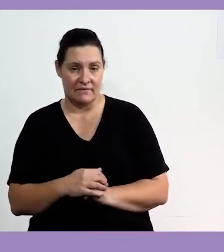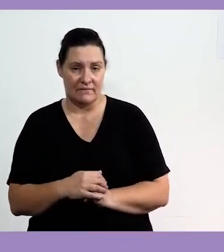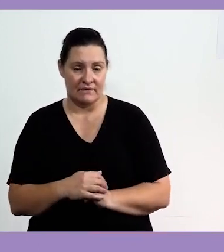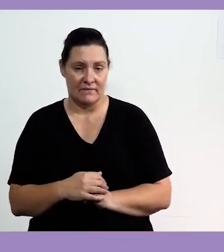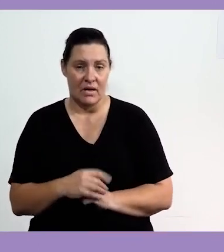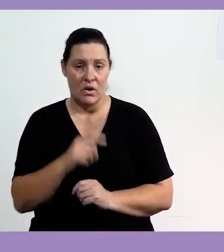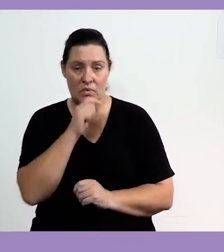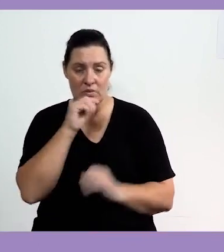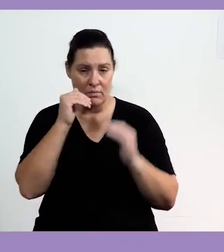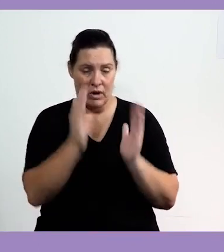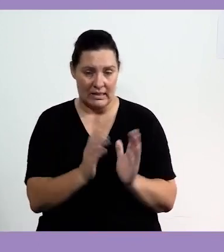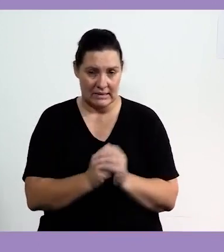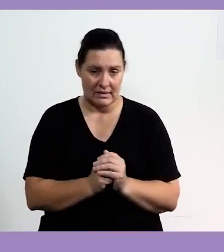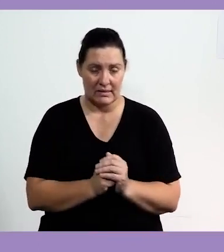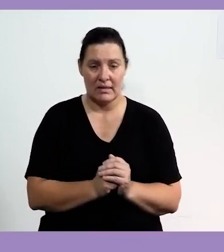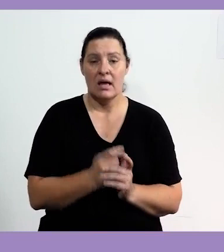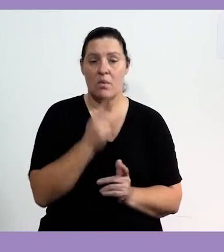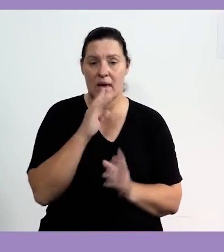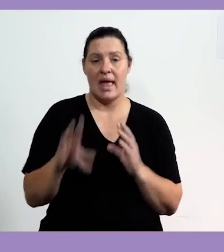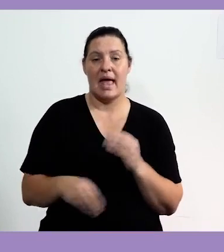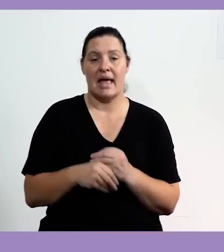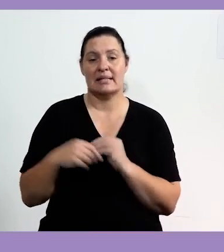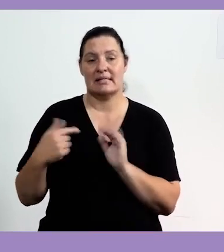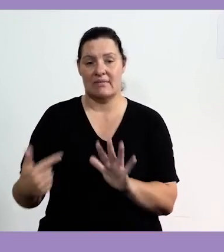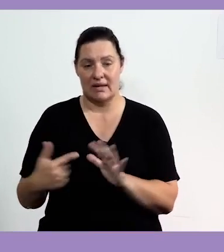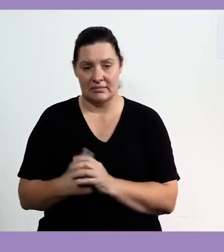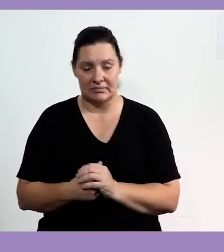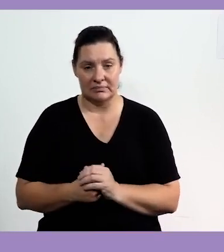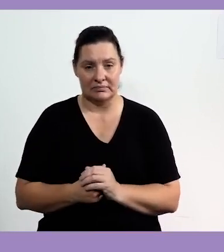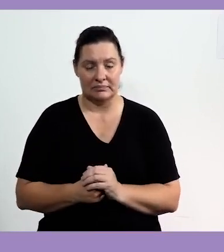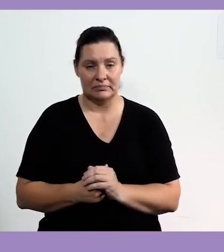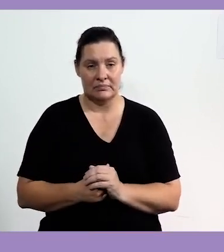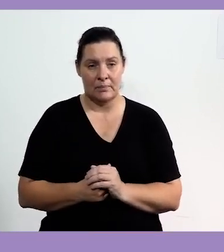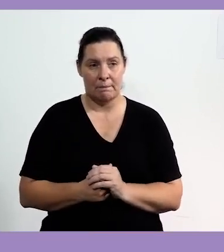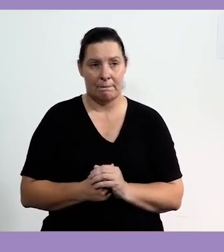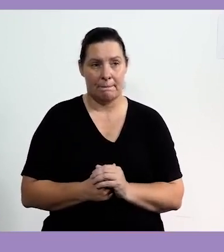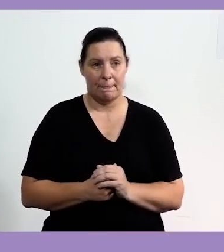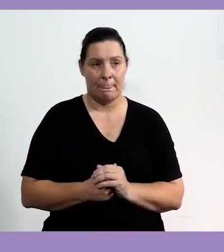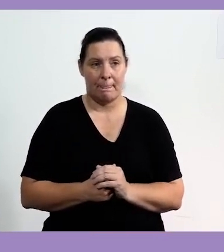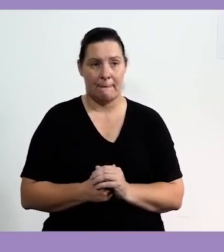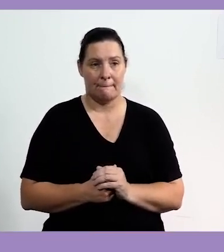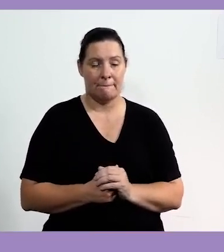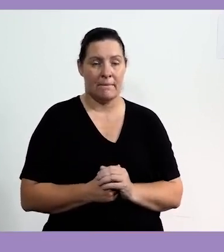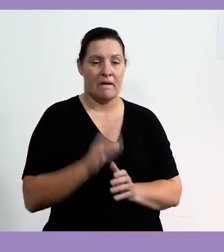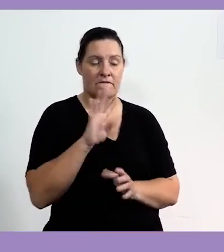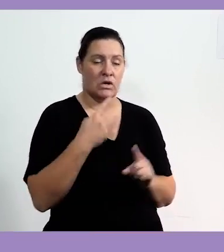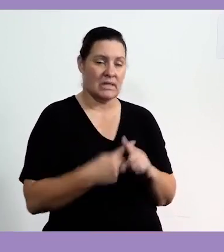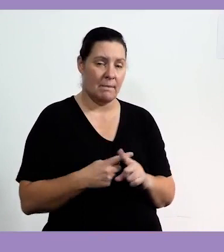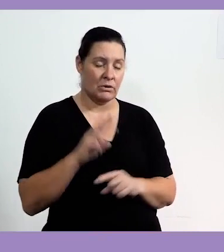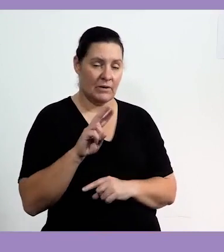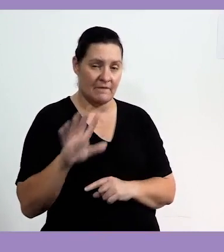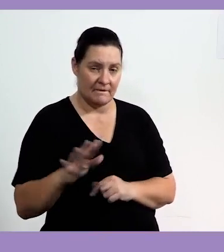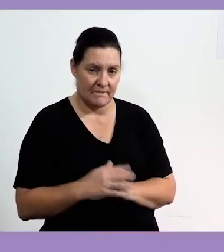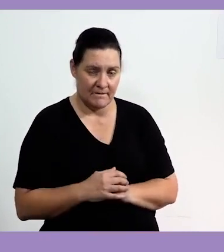by 25. Remember, I'm using my brackets and we are going to add 7. Right. So what is